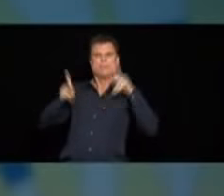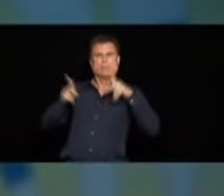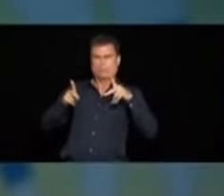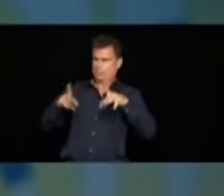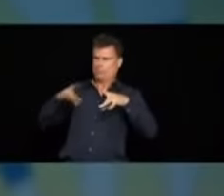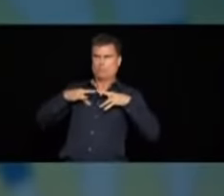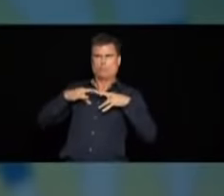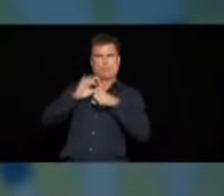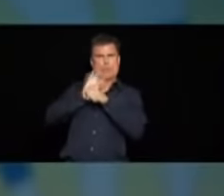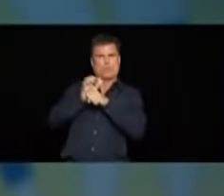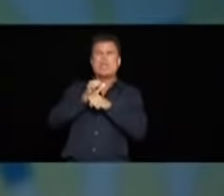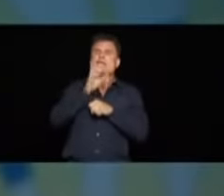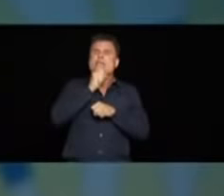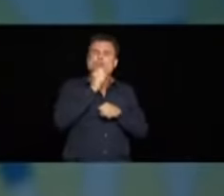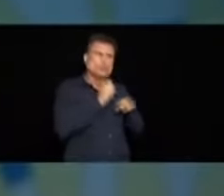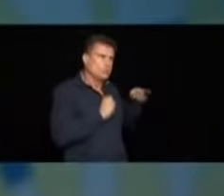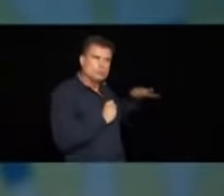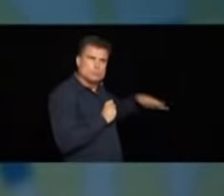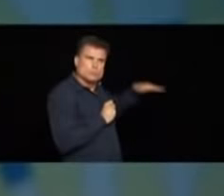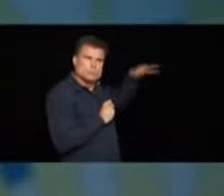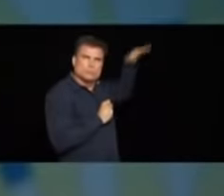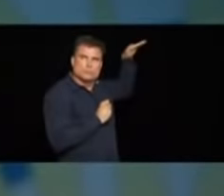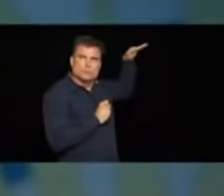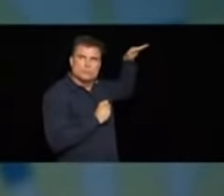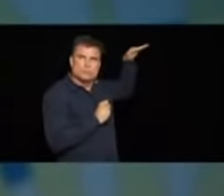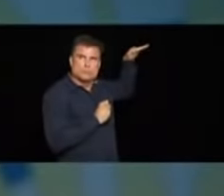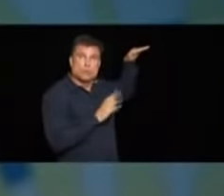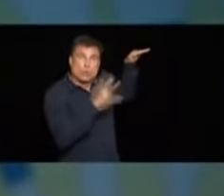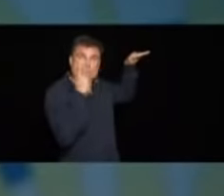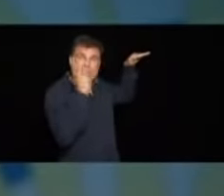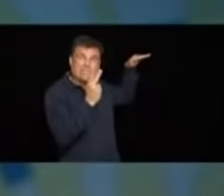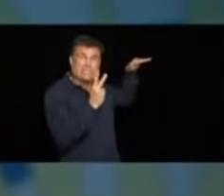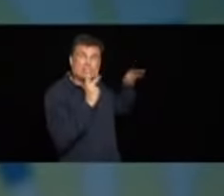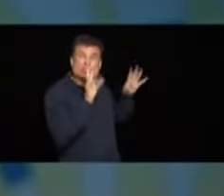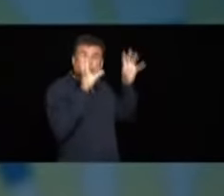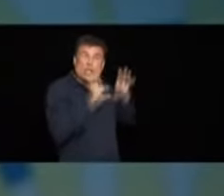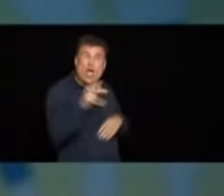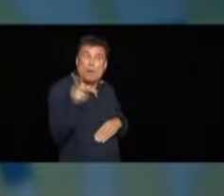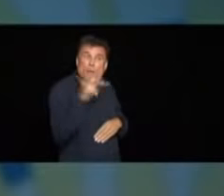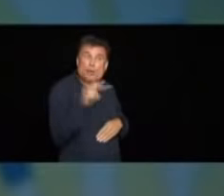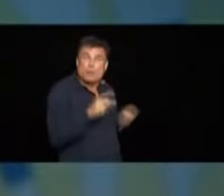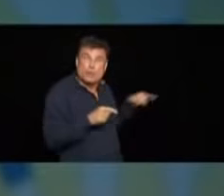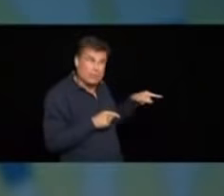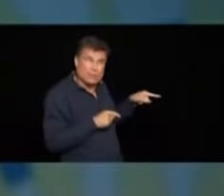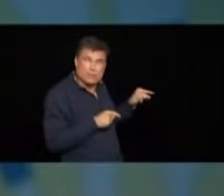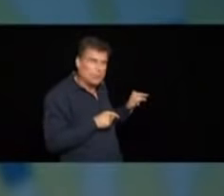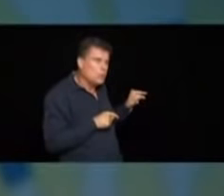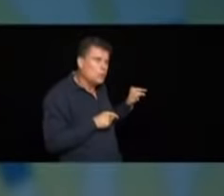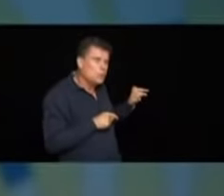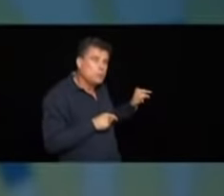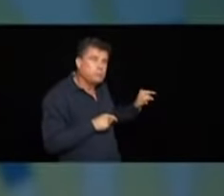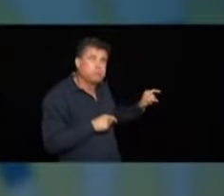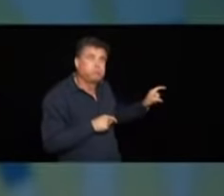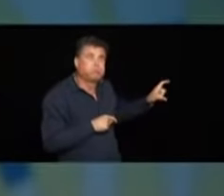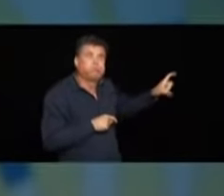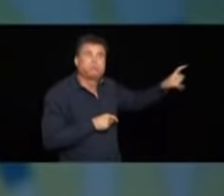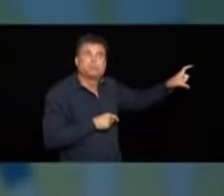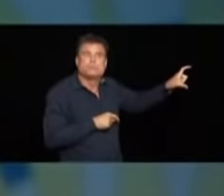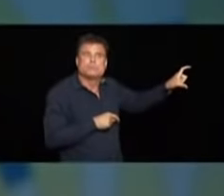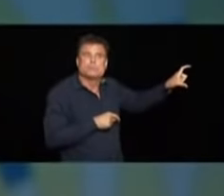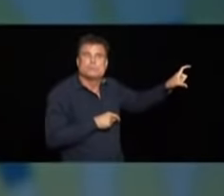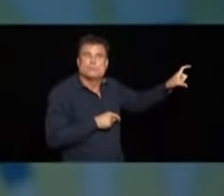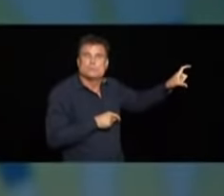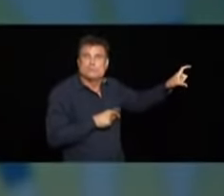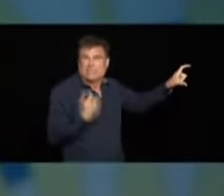cases are in the largest proportion of cases in the dark purple are in young people between the ages of 20 to 29. And